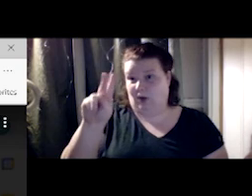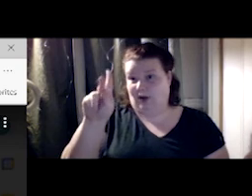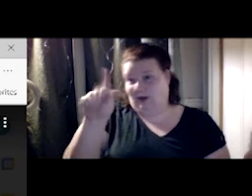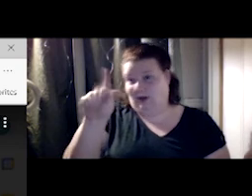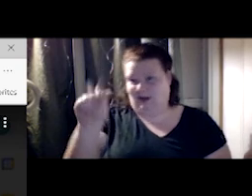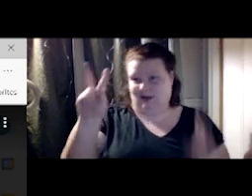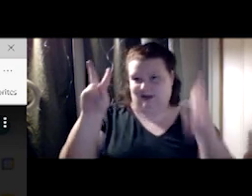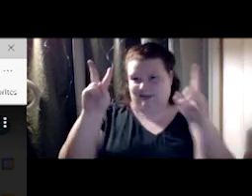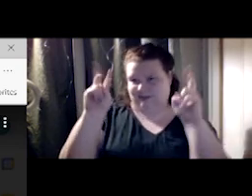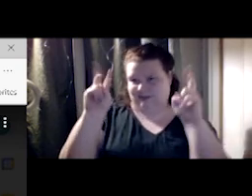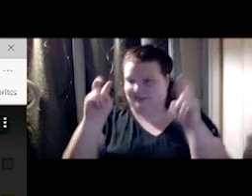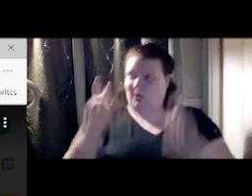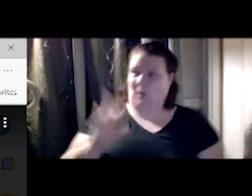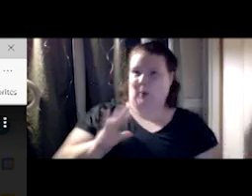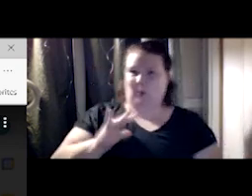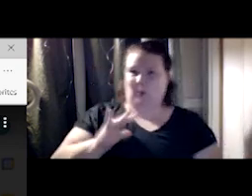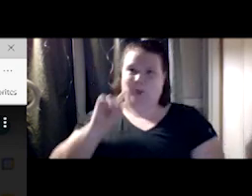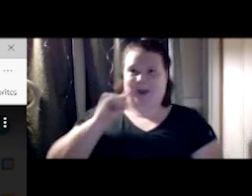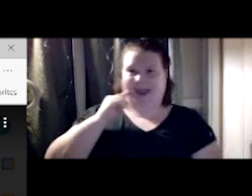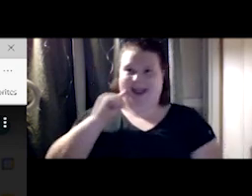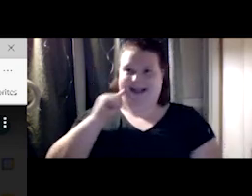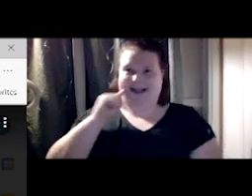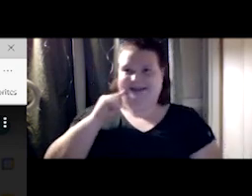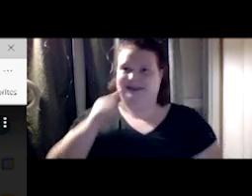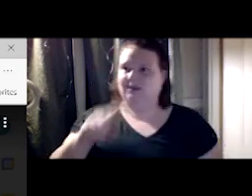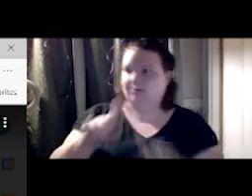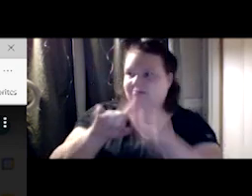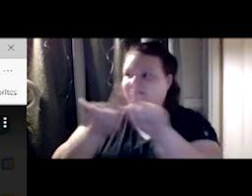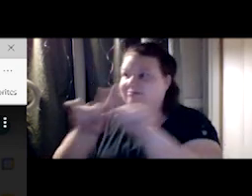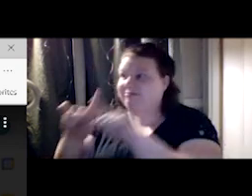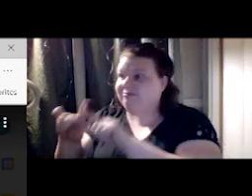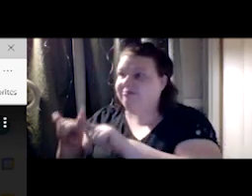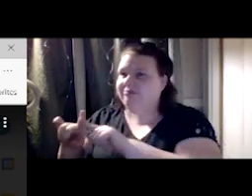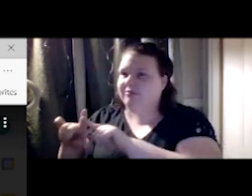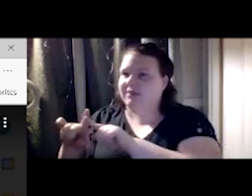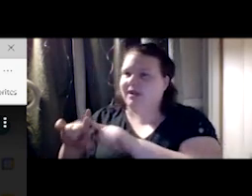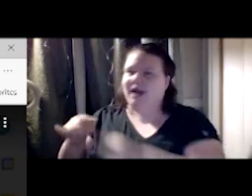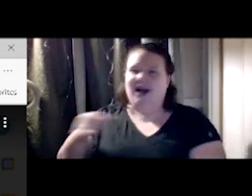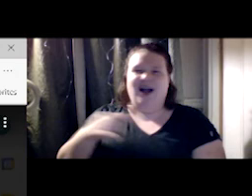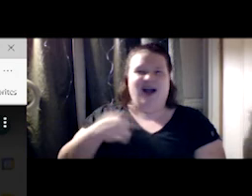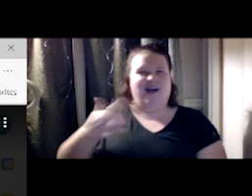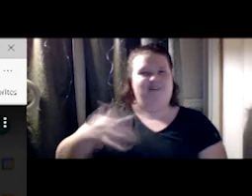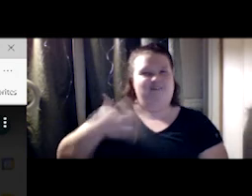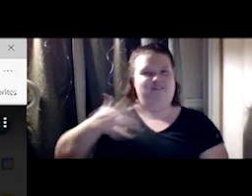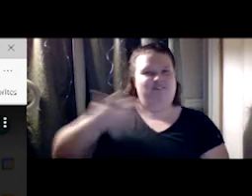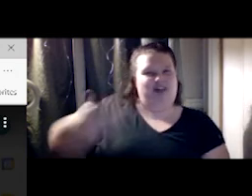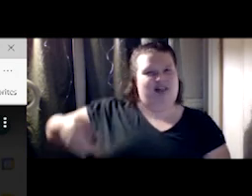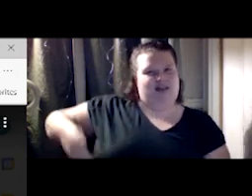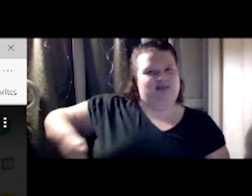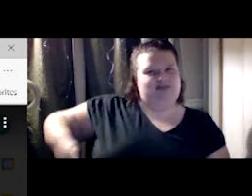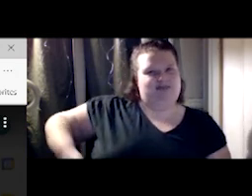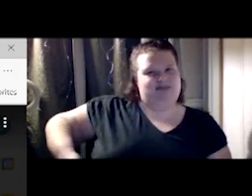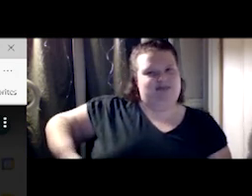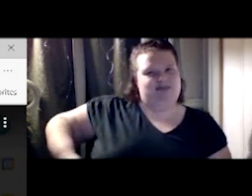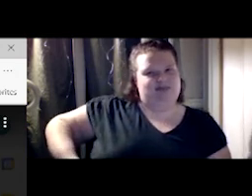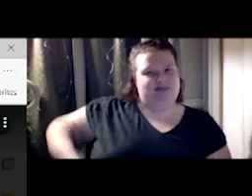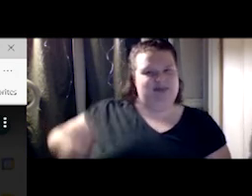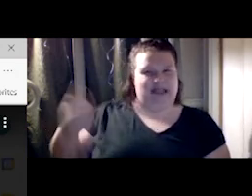candy, and I want to know what we're not thinking about. Because my bet is we're not thinking about something. The realities of the